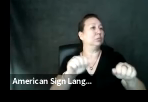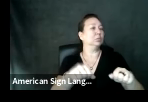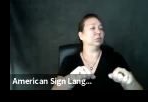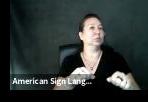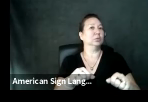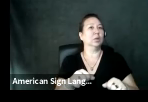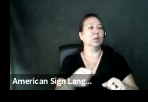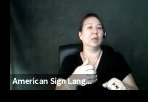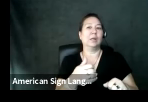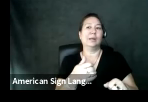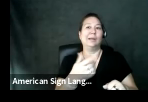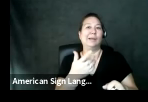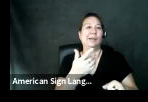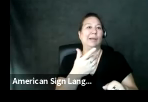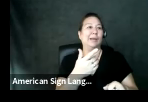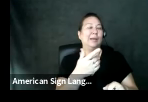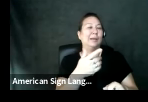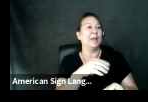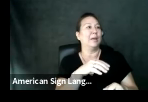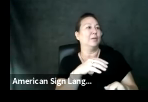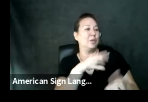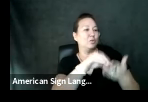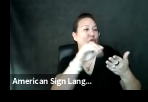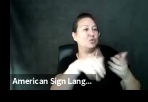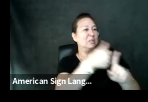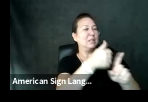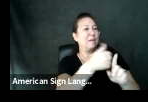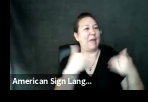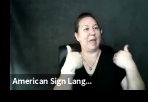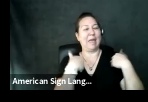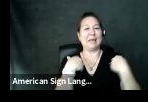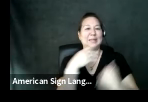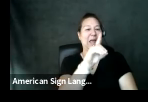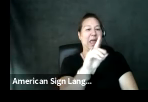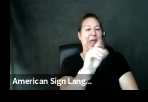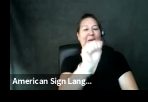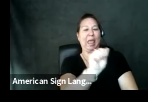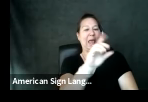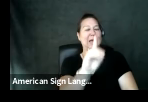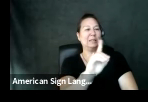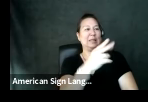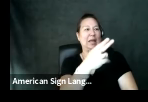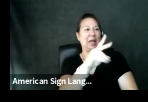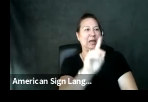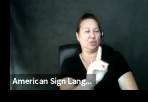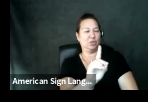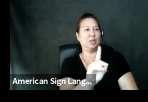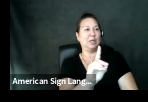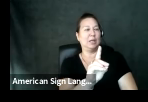come with a medical diagnosis of ADHD, and there's been some documented concerns about